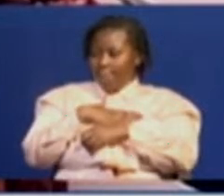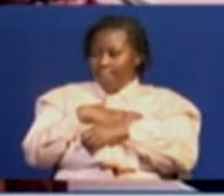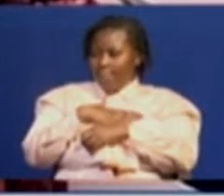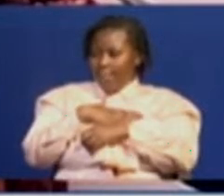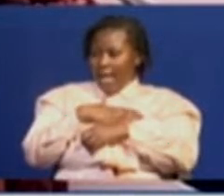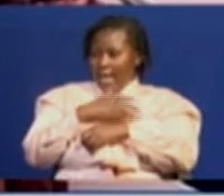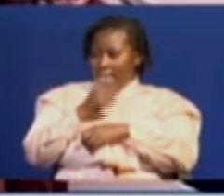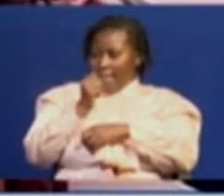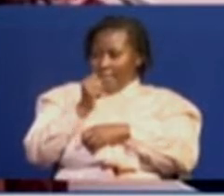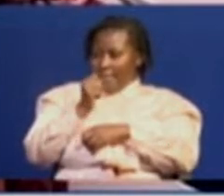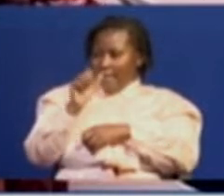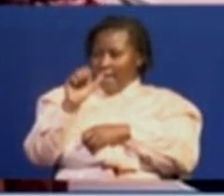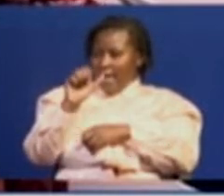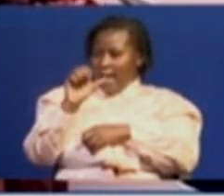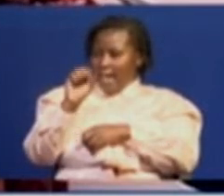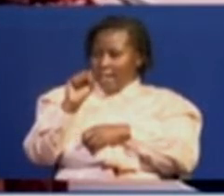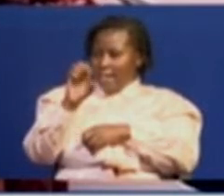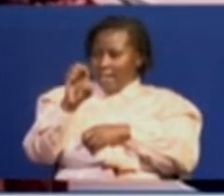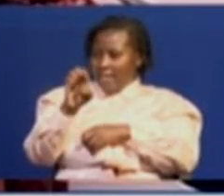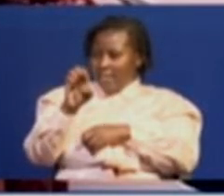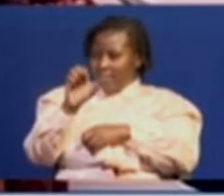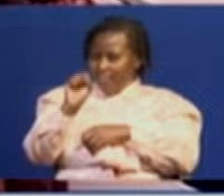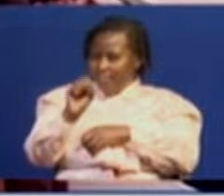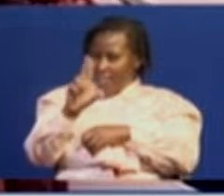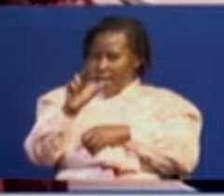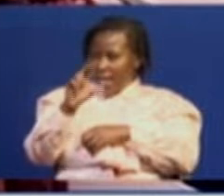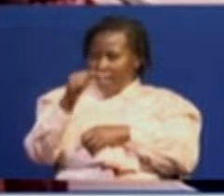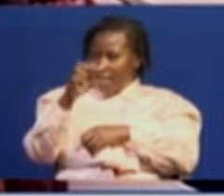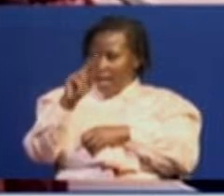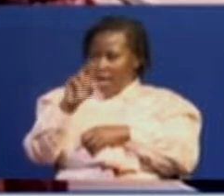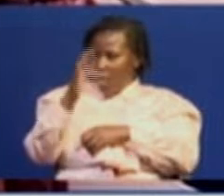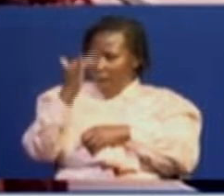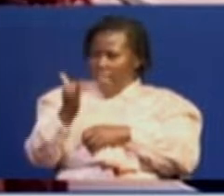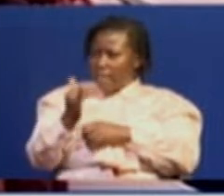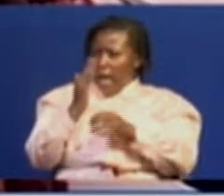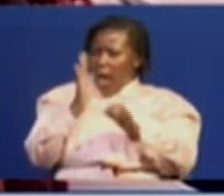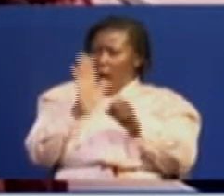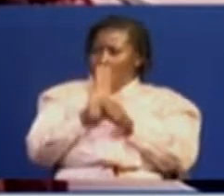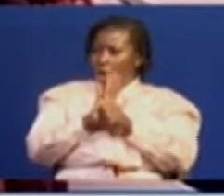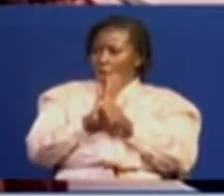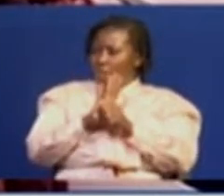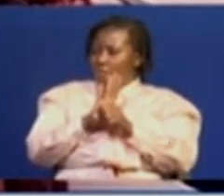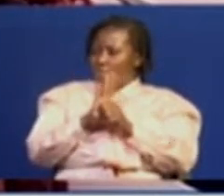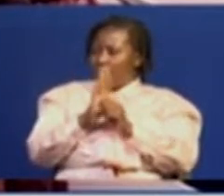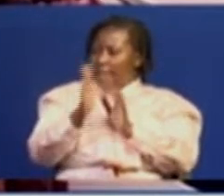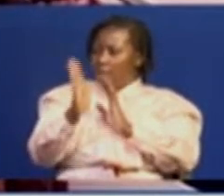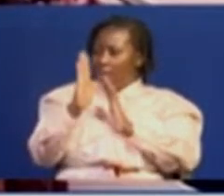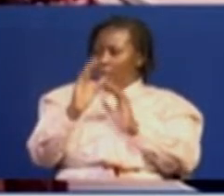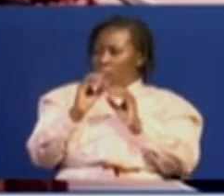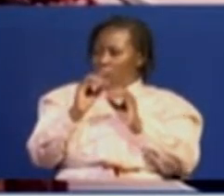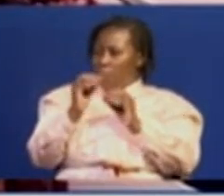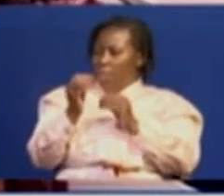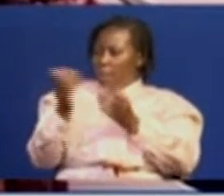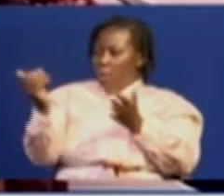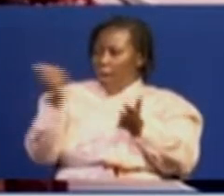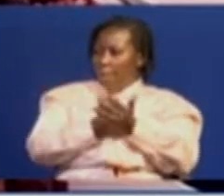sergeants, and also because there was a lot of security personnel that was